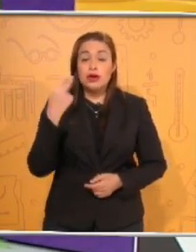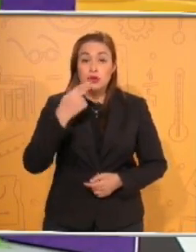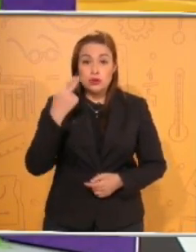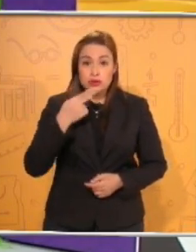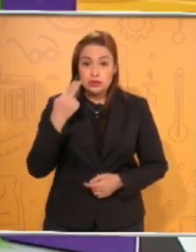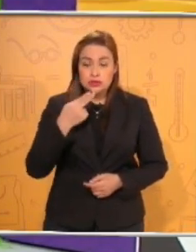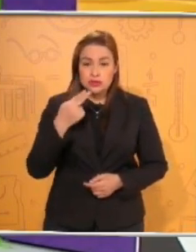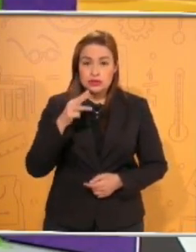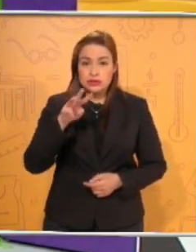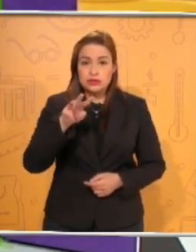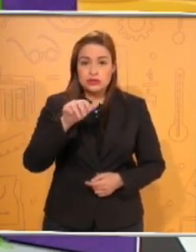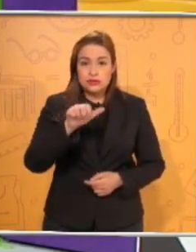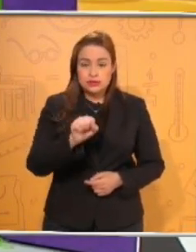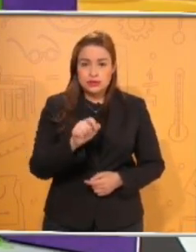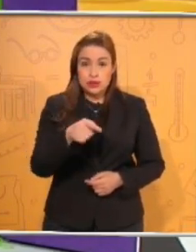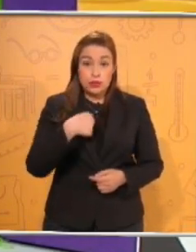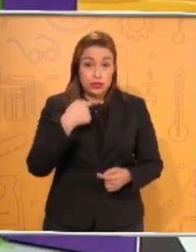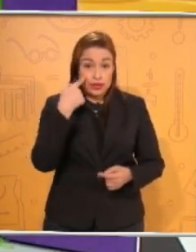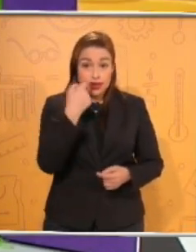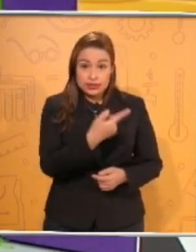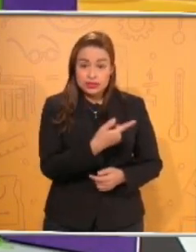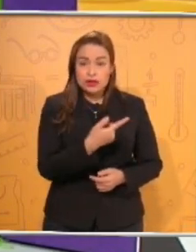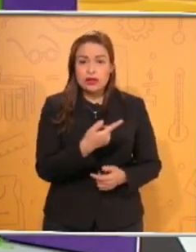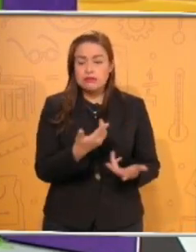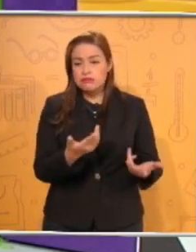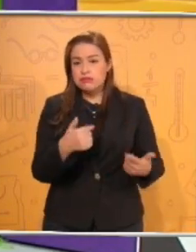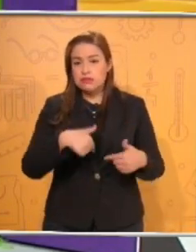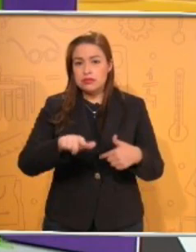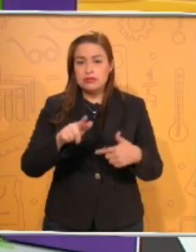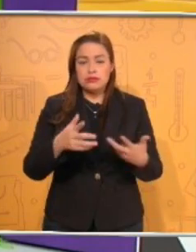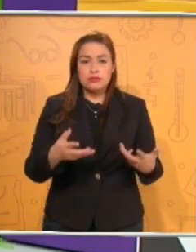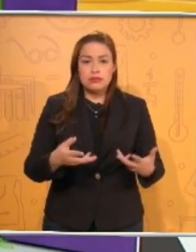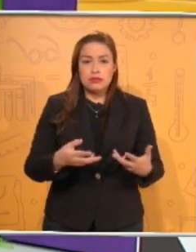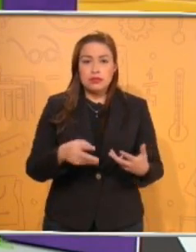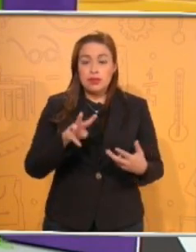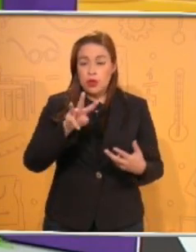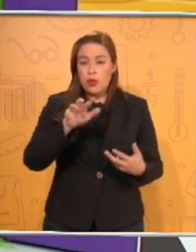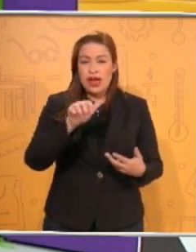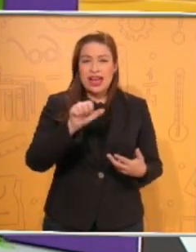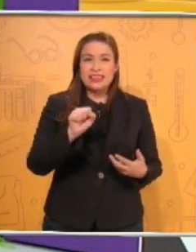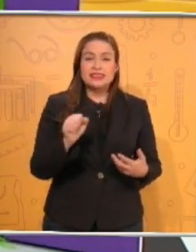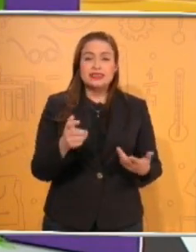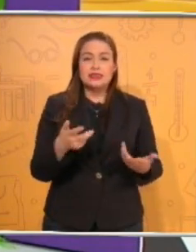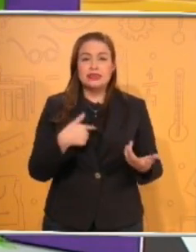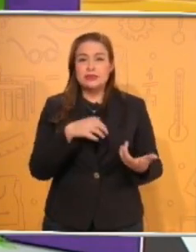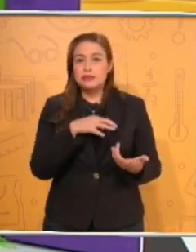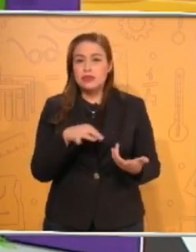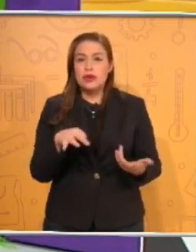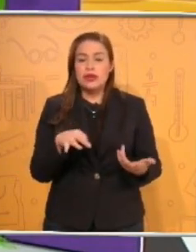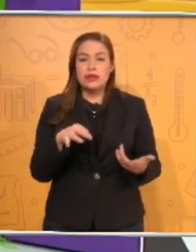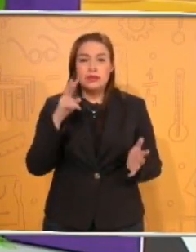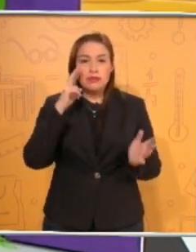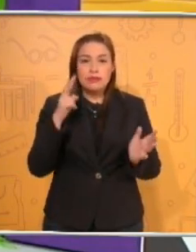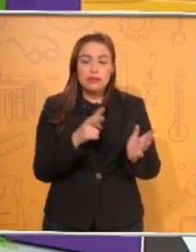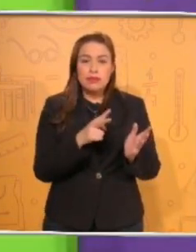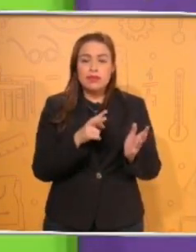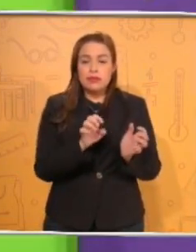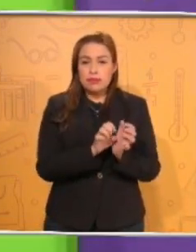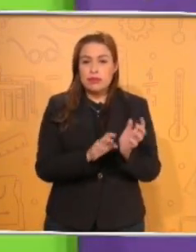was, as you realized in last slide, but was, it's gonna be for